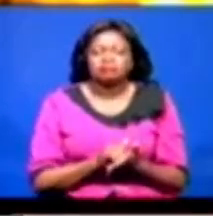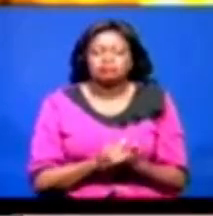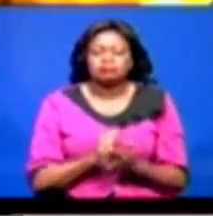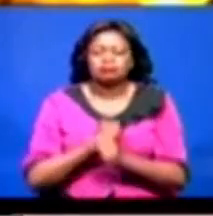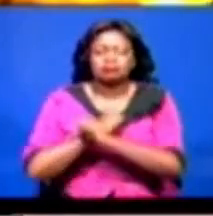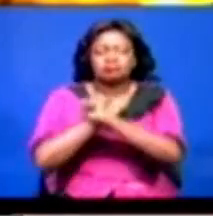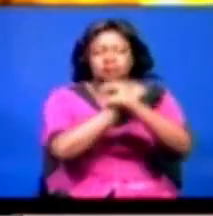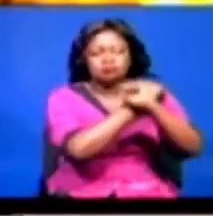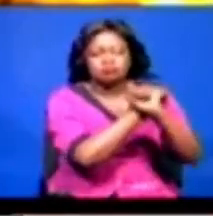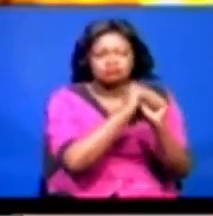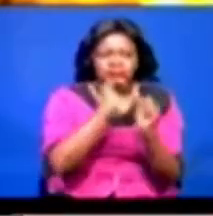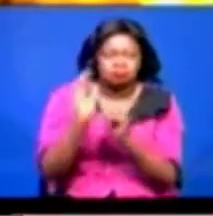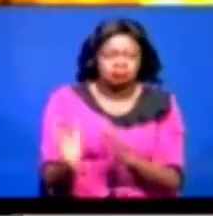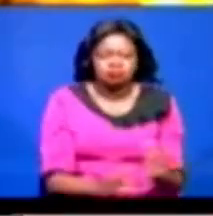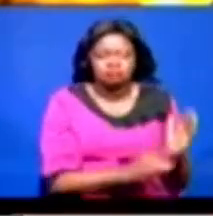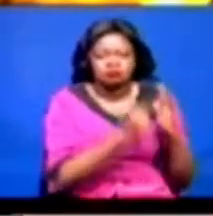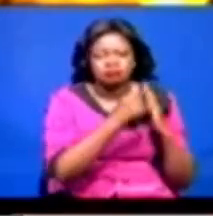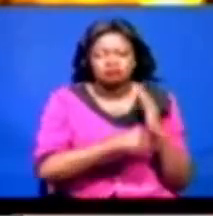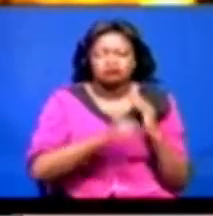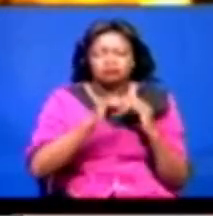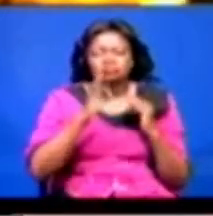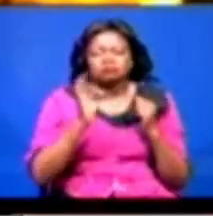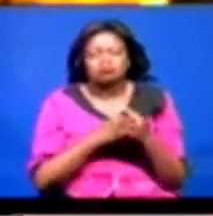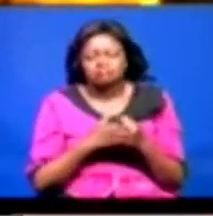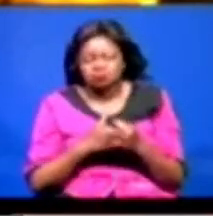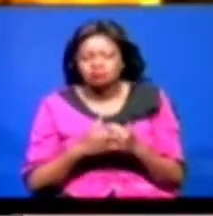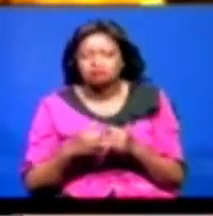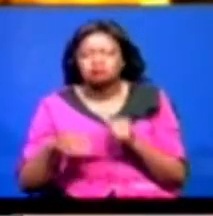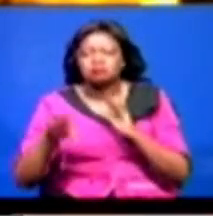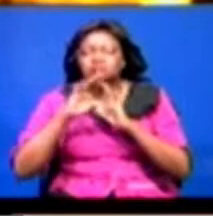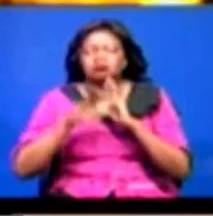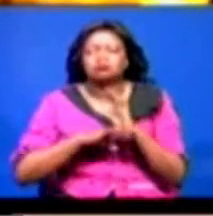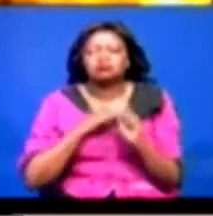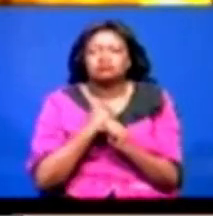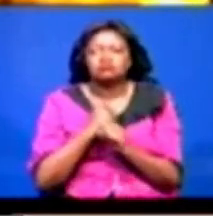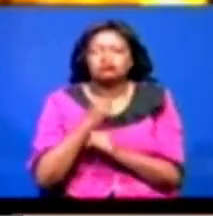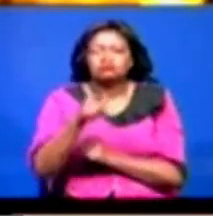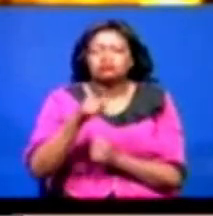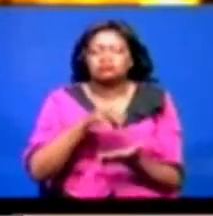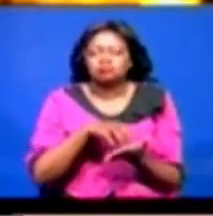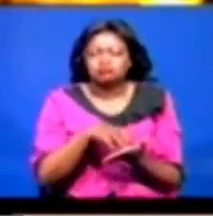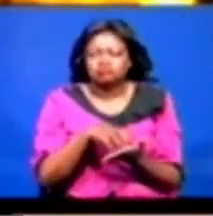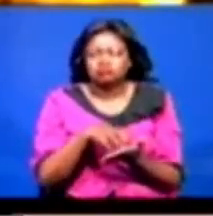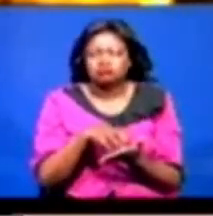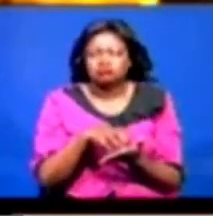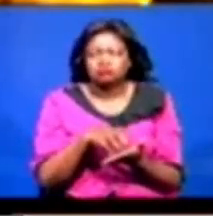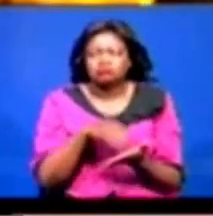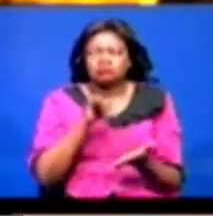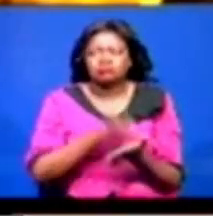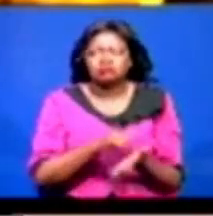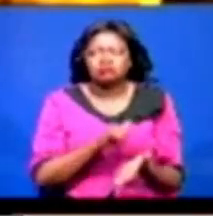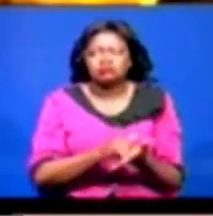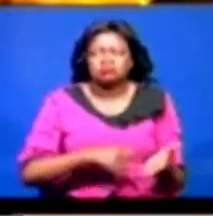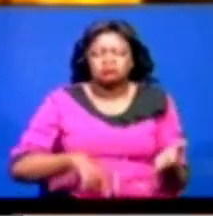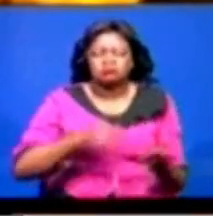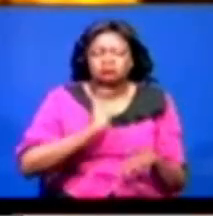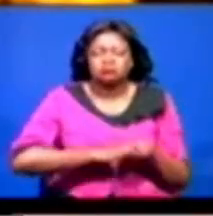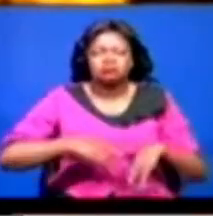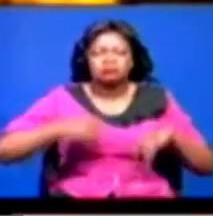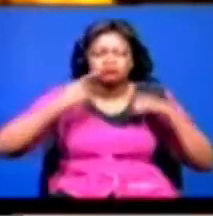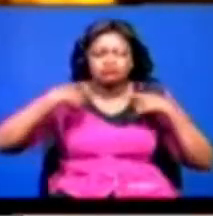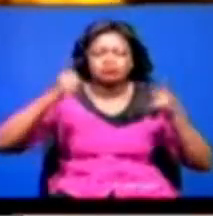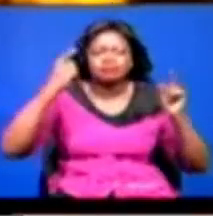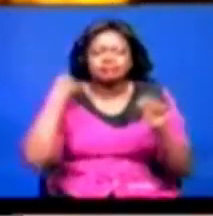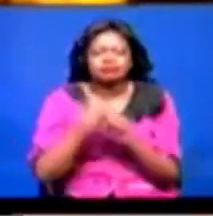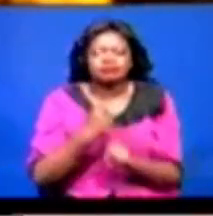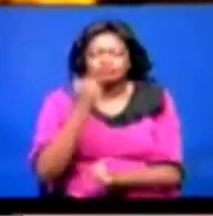intended by Article 138(10) of the Constitution worked in these circumstances. We got a declaration made because